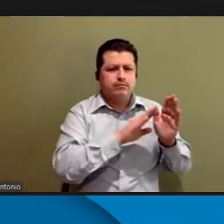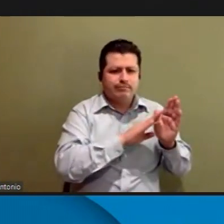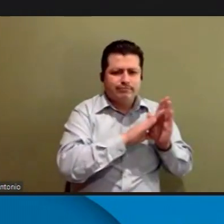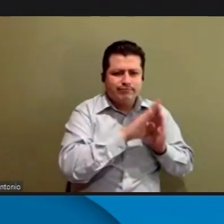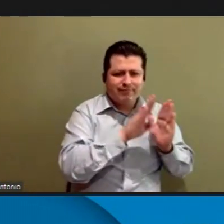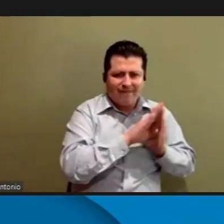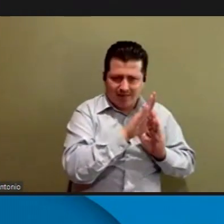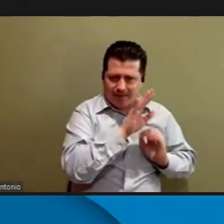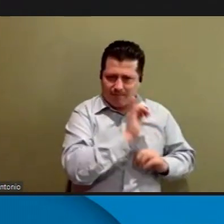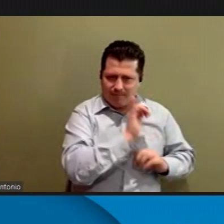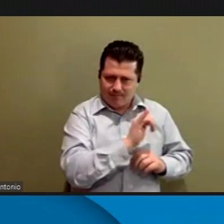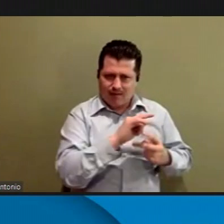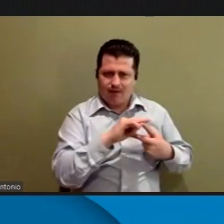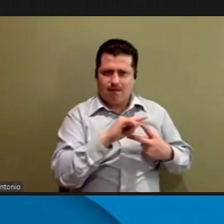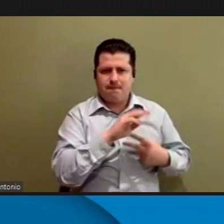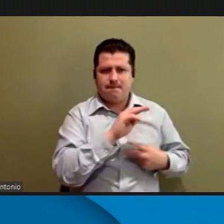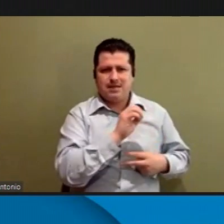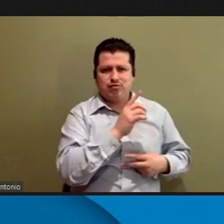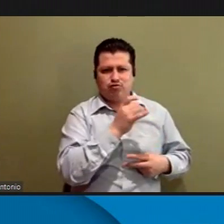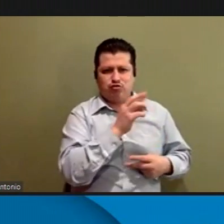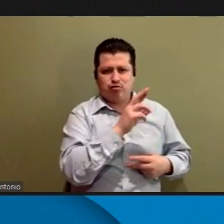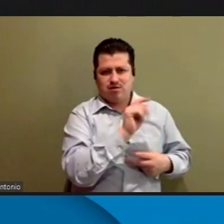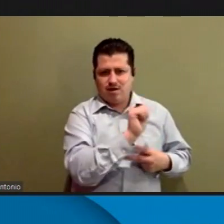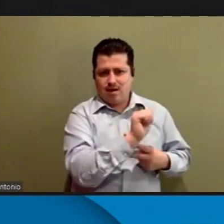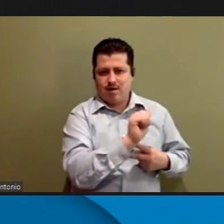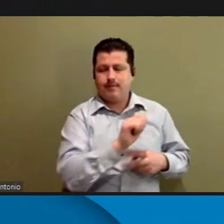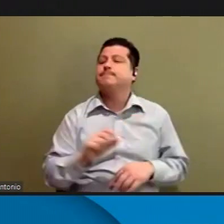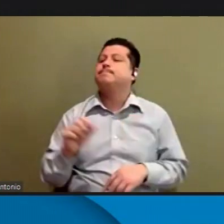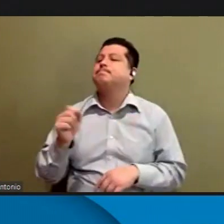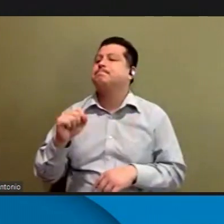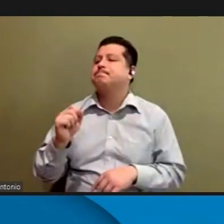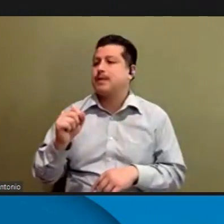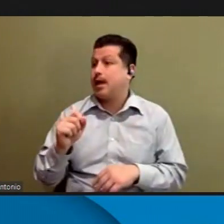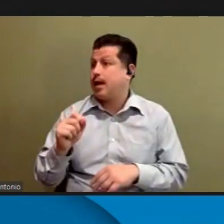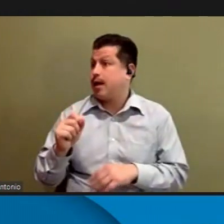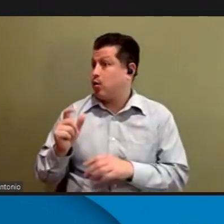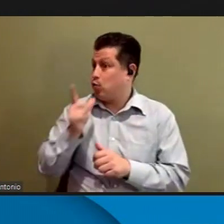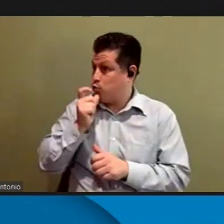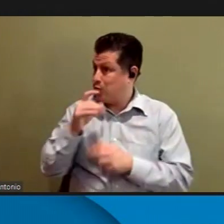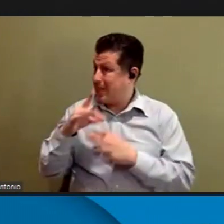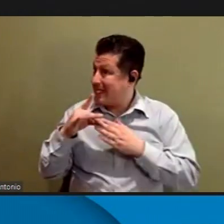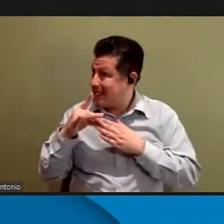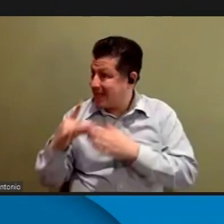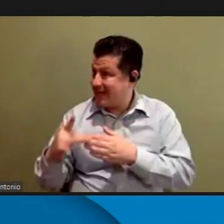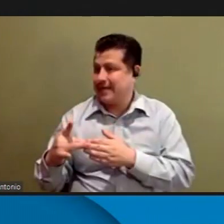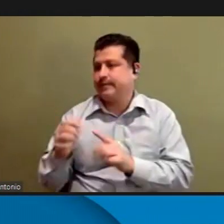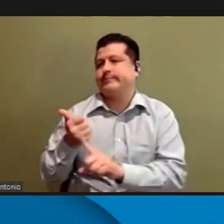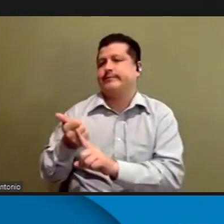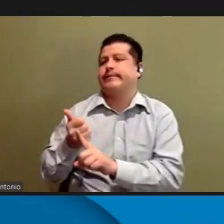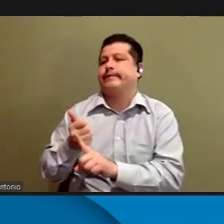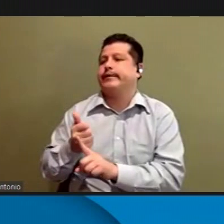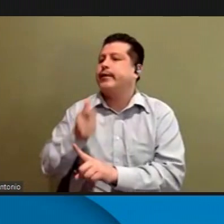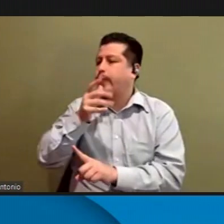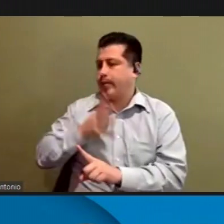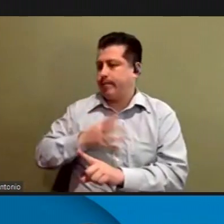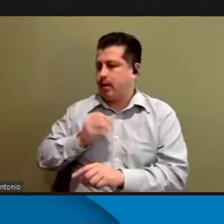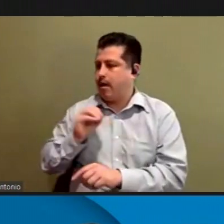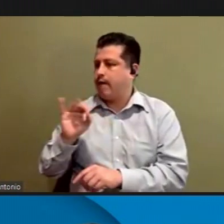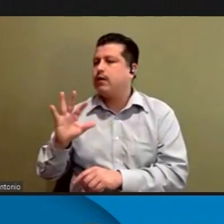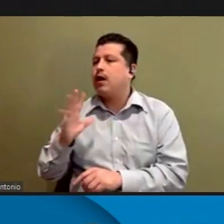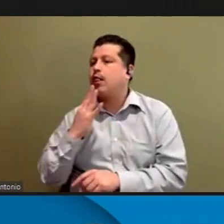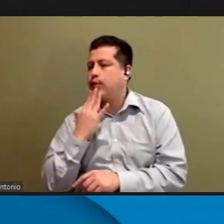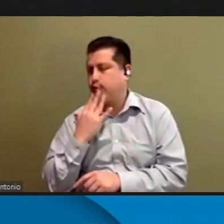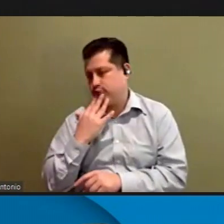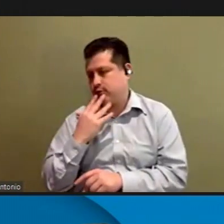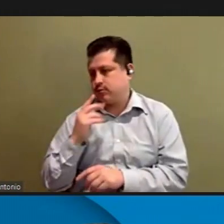investigator, the scientist behind it, is a female of color. And she's a Black physician and